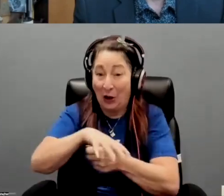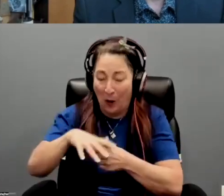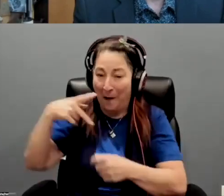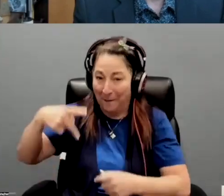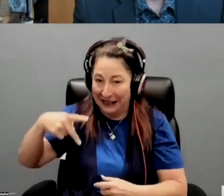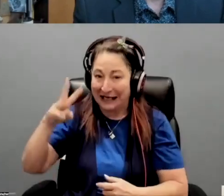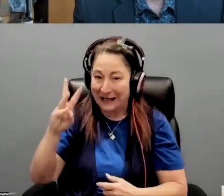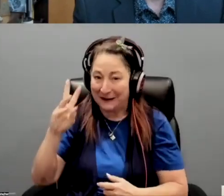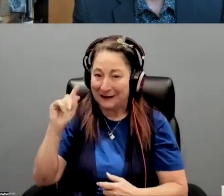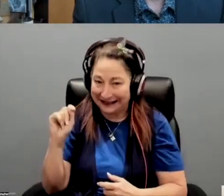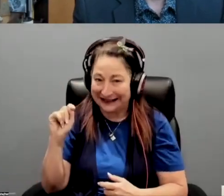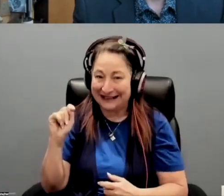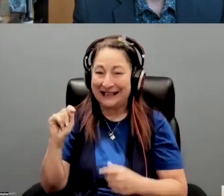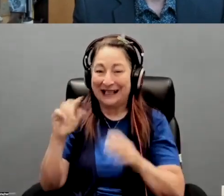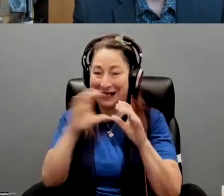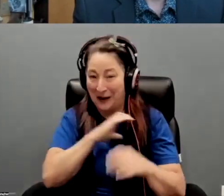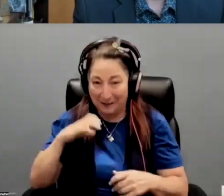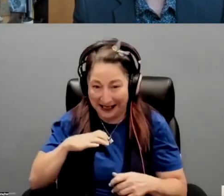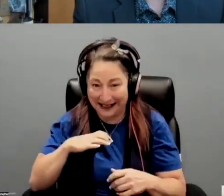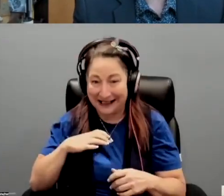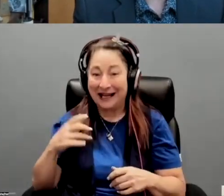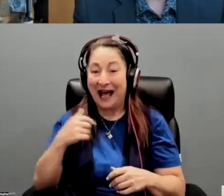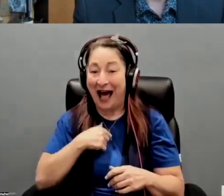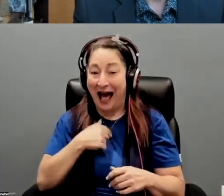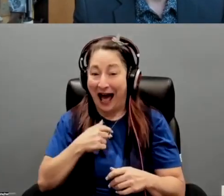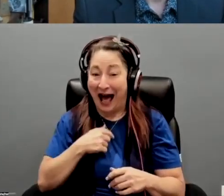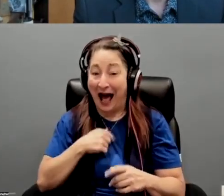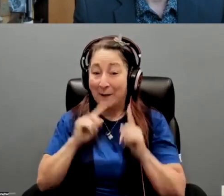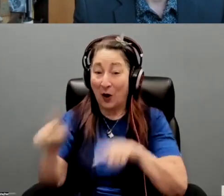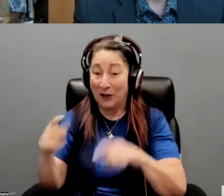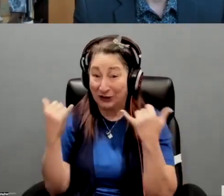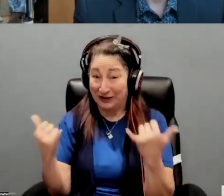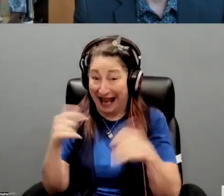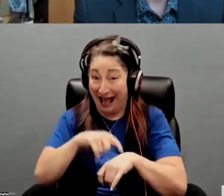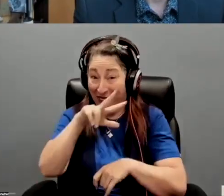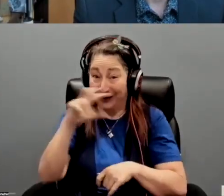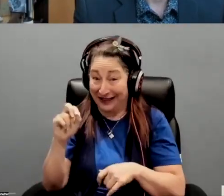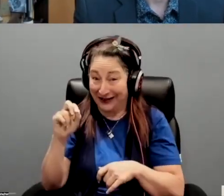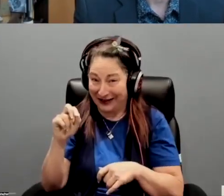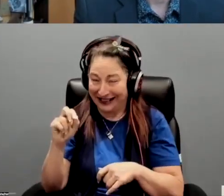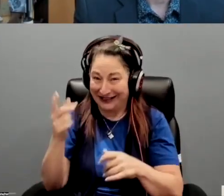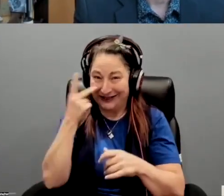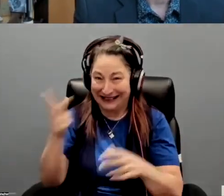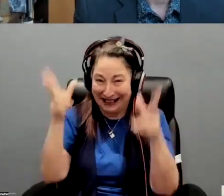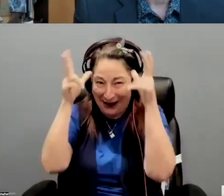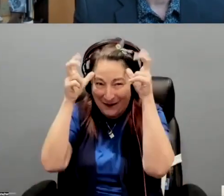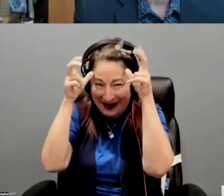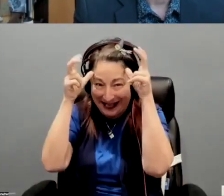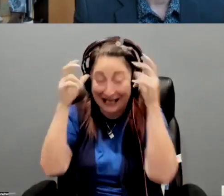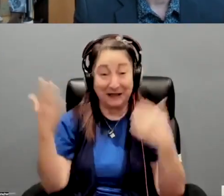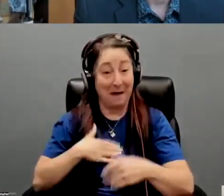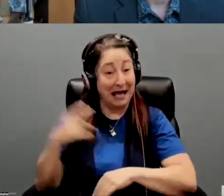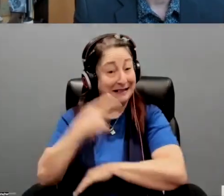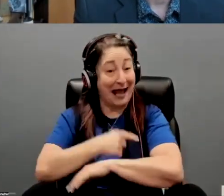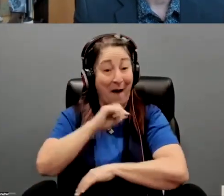I'm going to be working at 3:30 today. It's my day off. So, but I just want